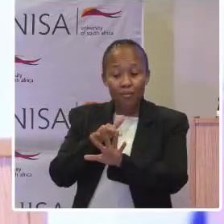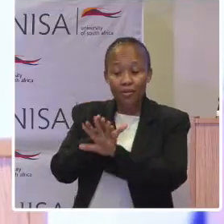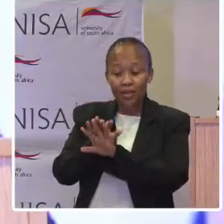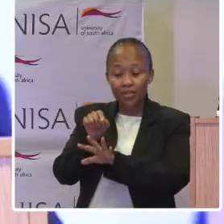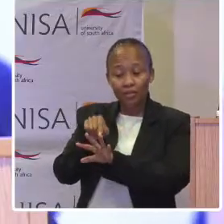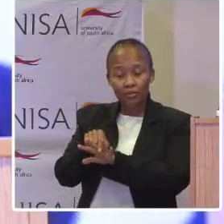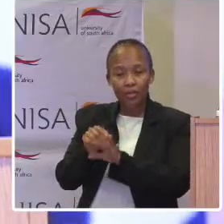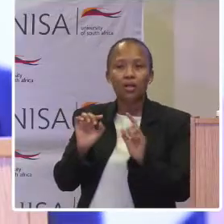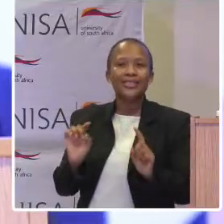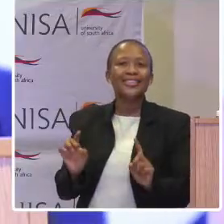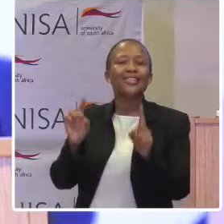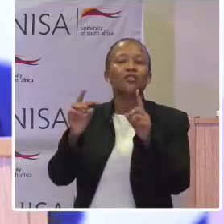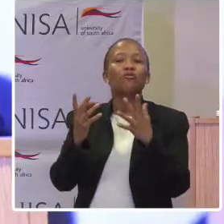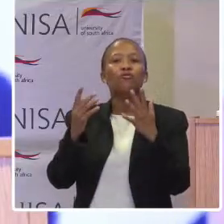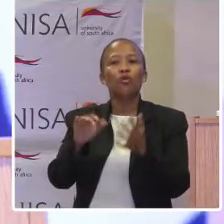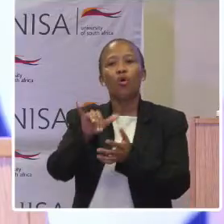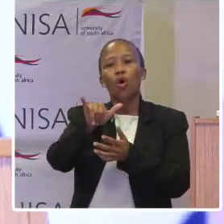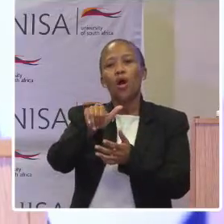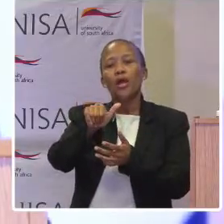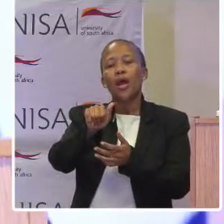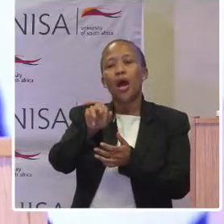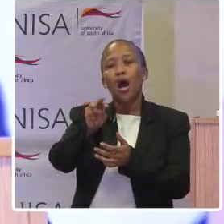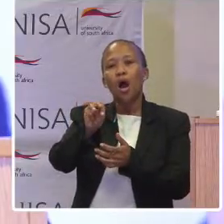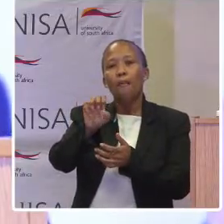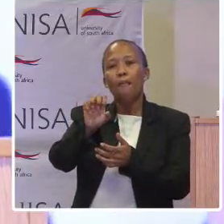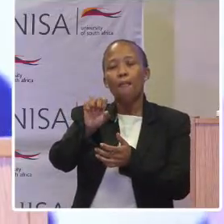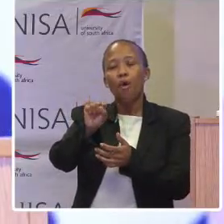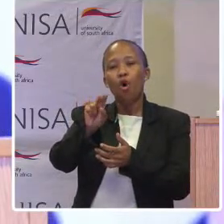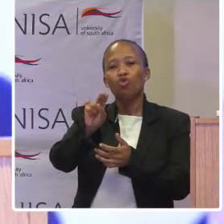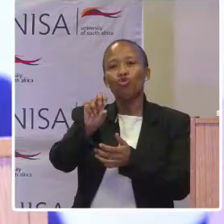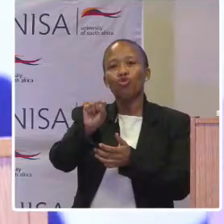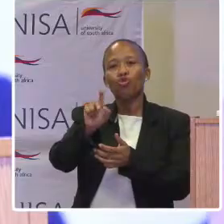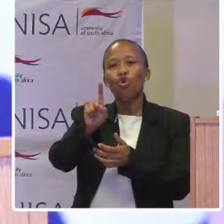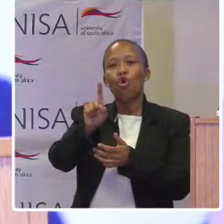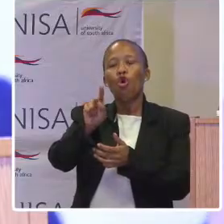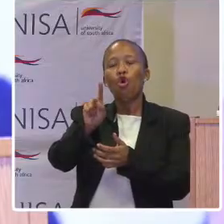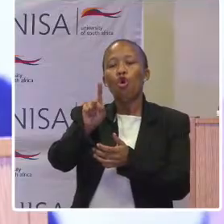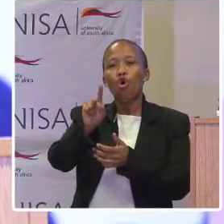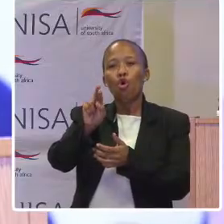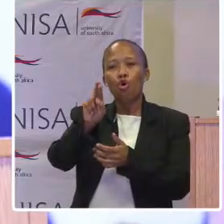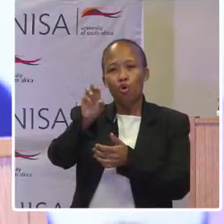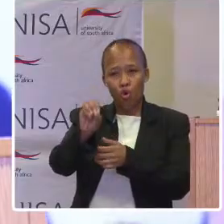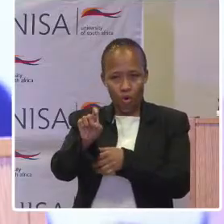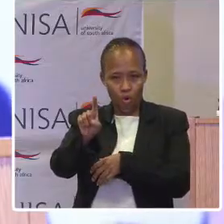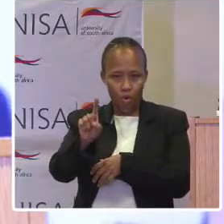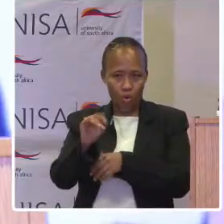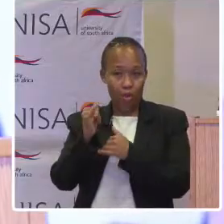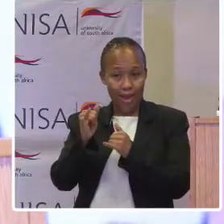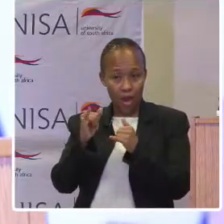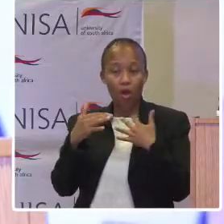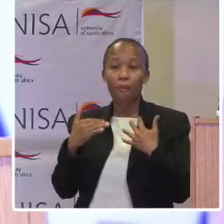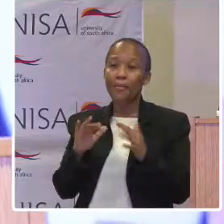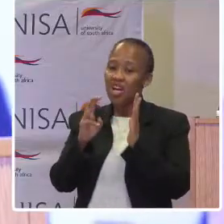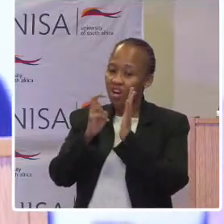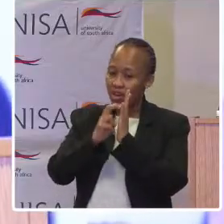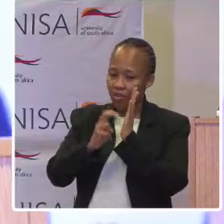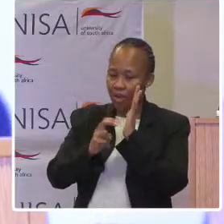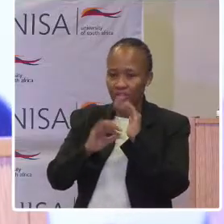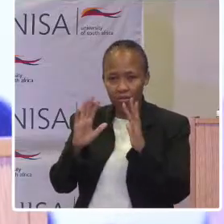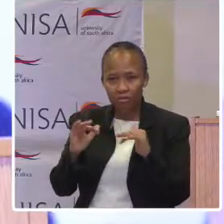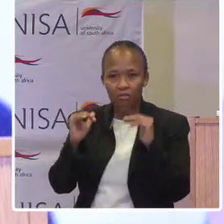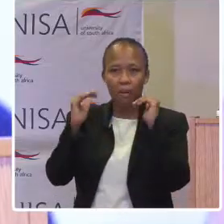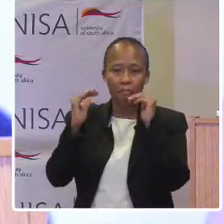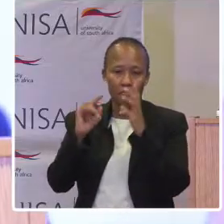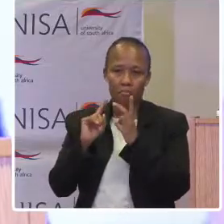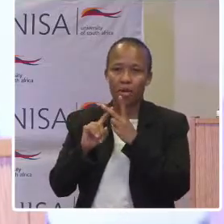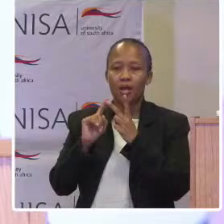of Yamoussoukro decision. This involves harmonizing regulations, removing market